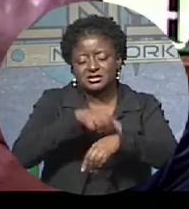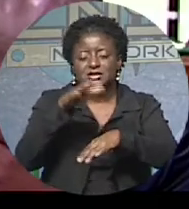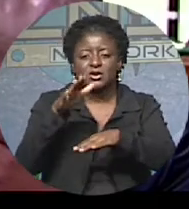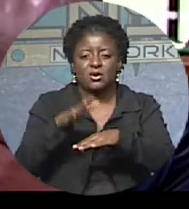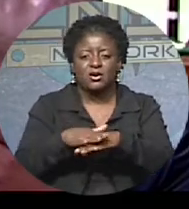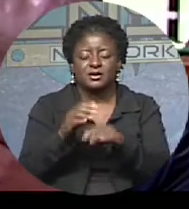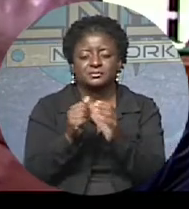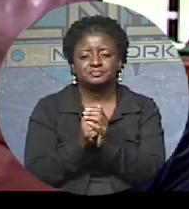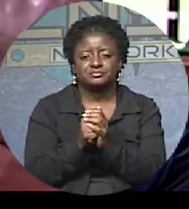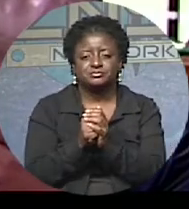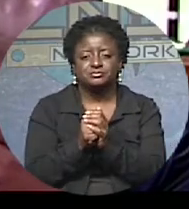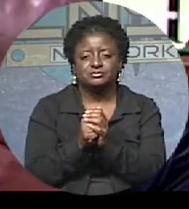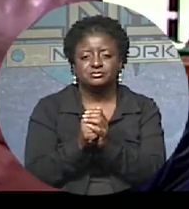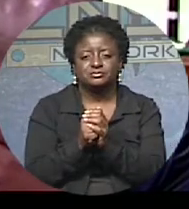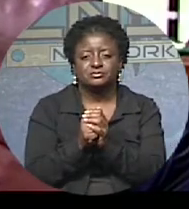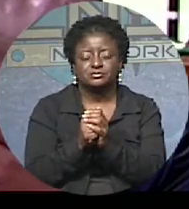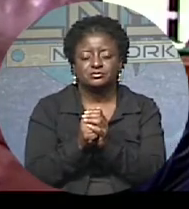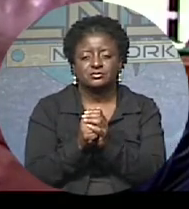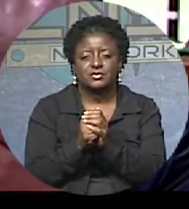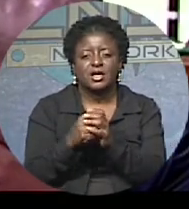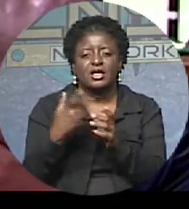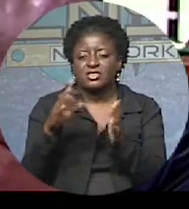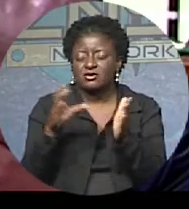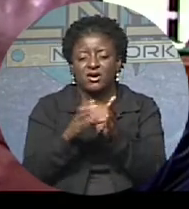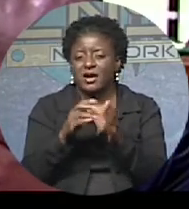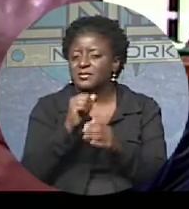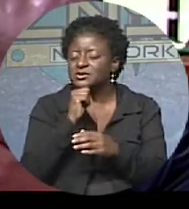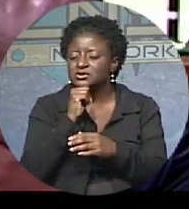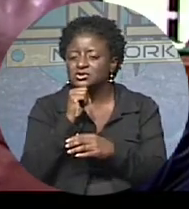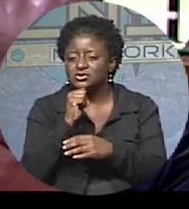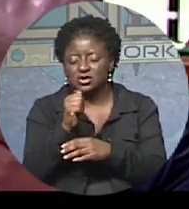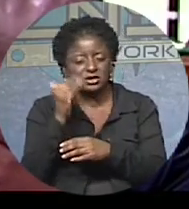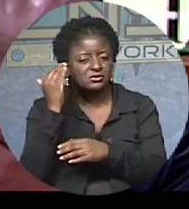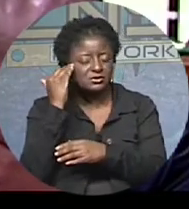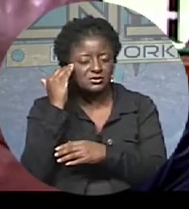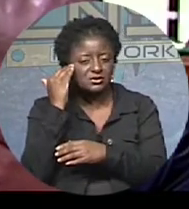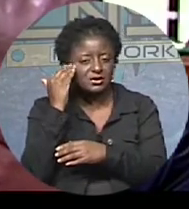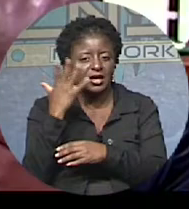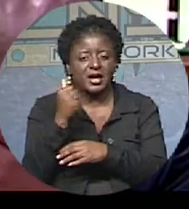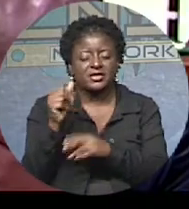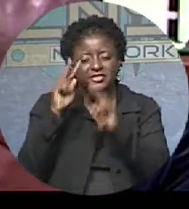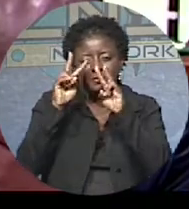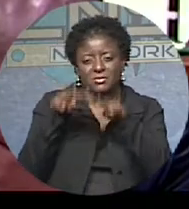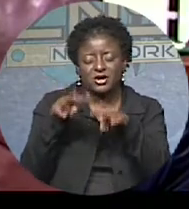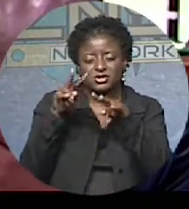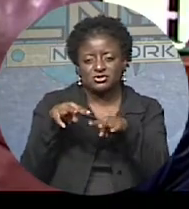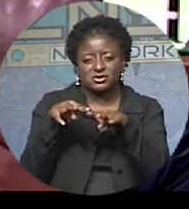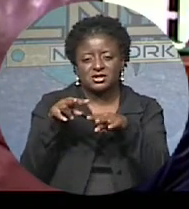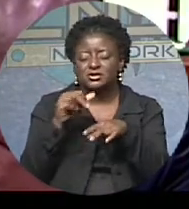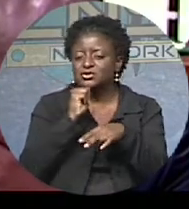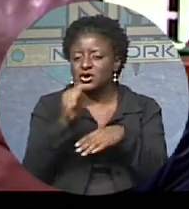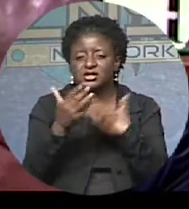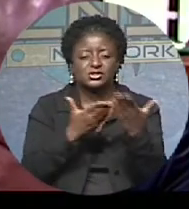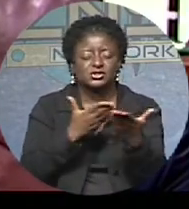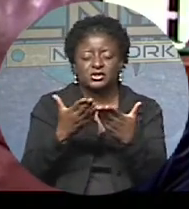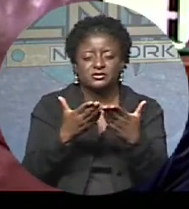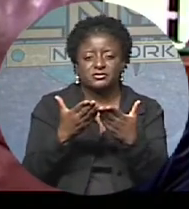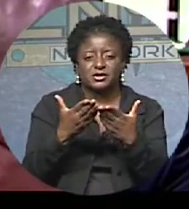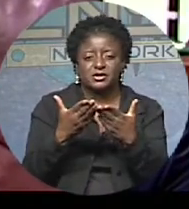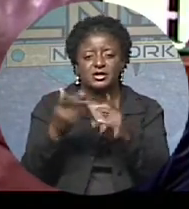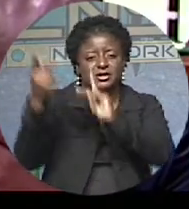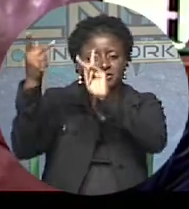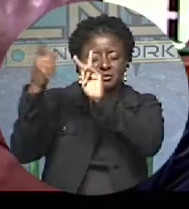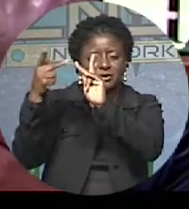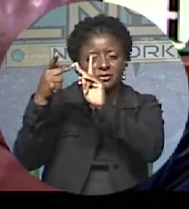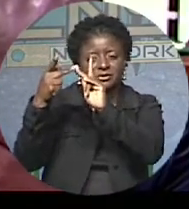and the crime not being detected, and the monitoring therefore not serving the purpose, or one of the purposes for